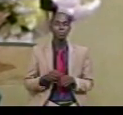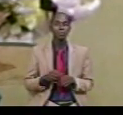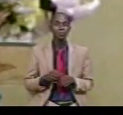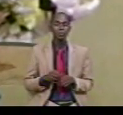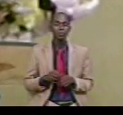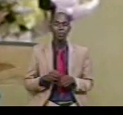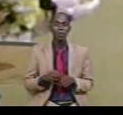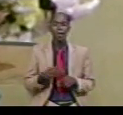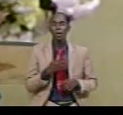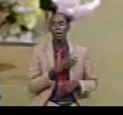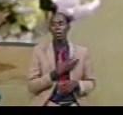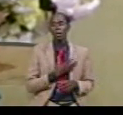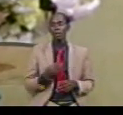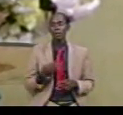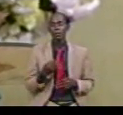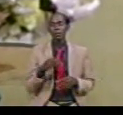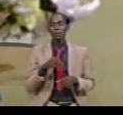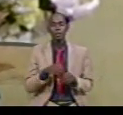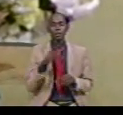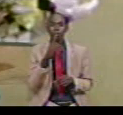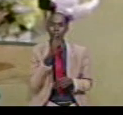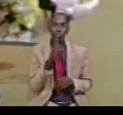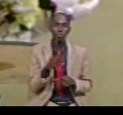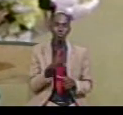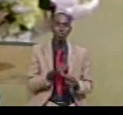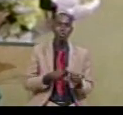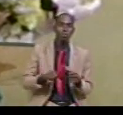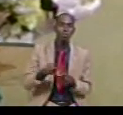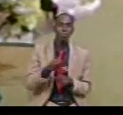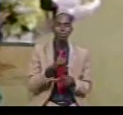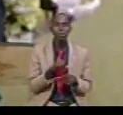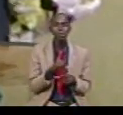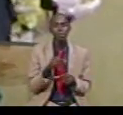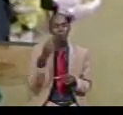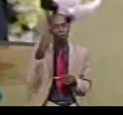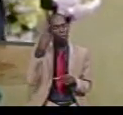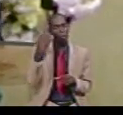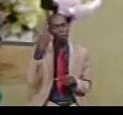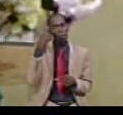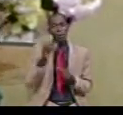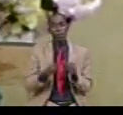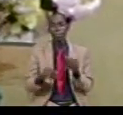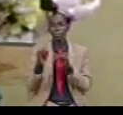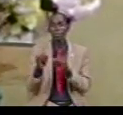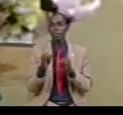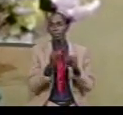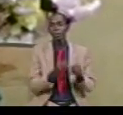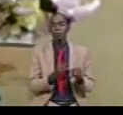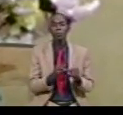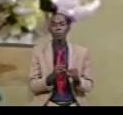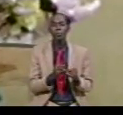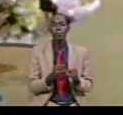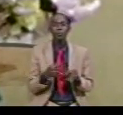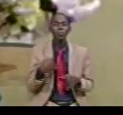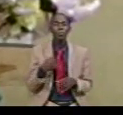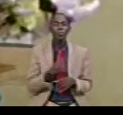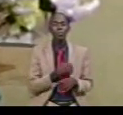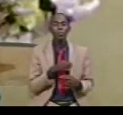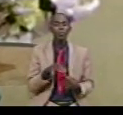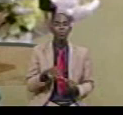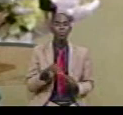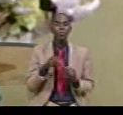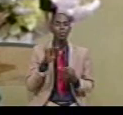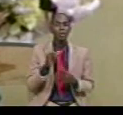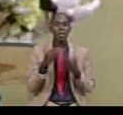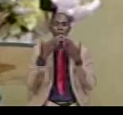haven of true fellowship for millions of individuals. As men, we particularly thank